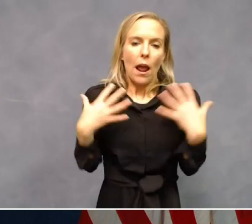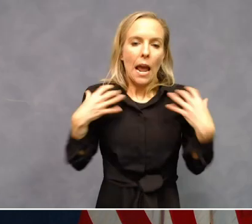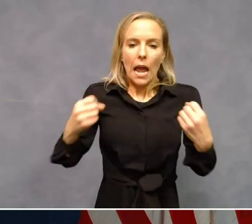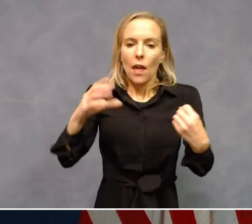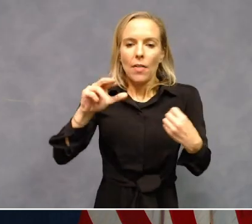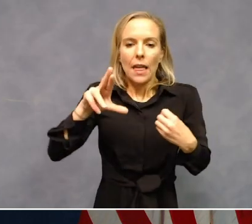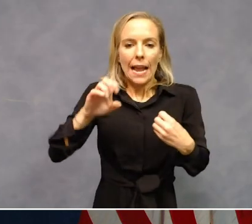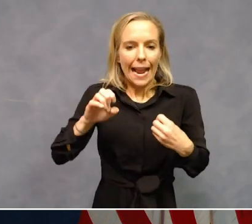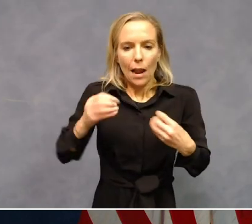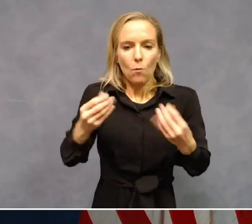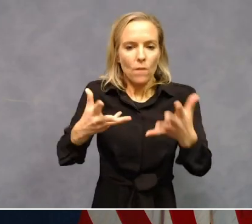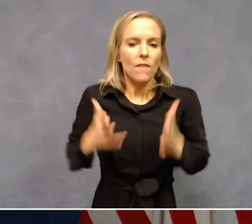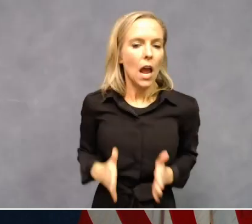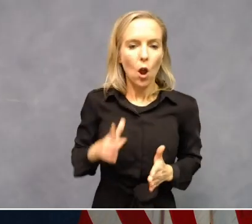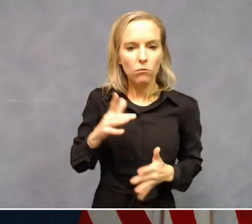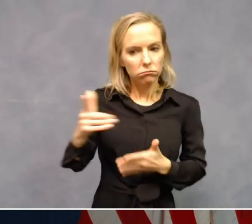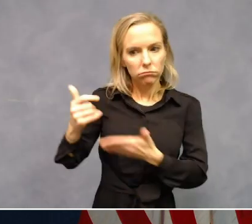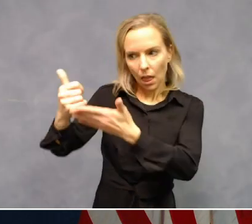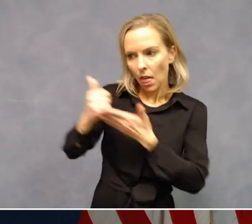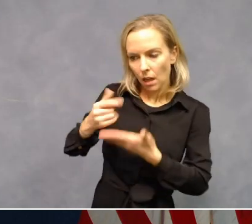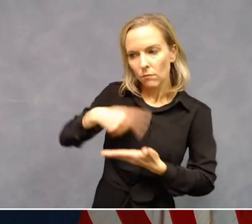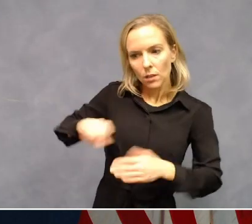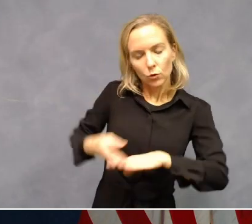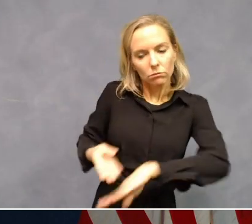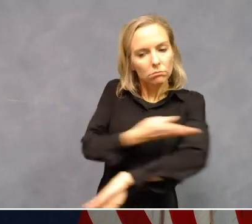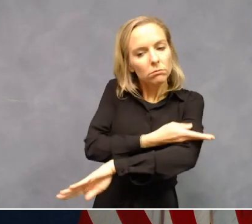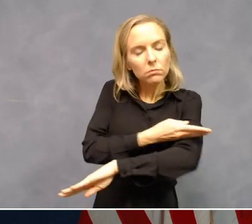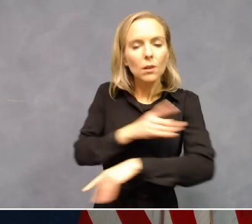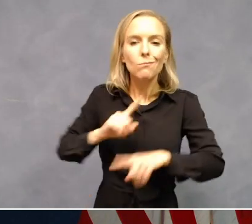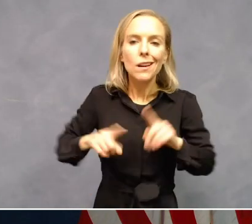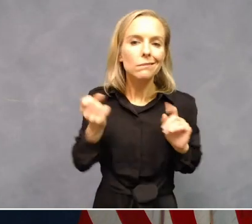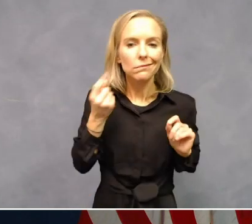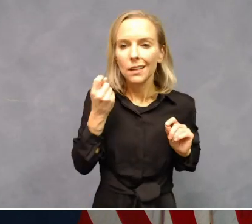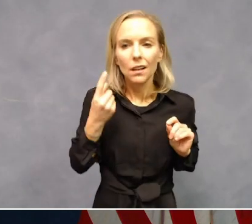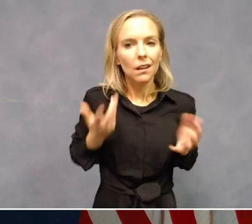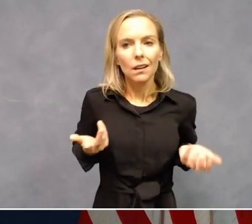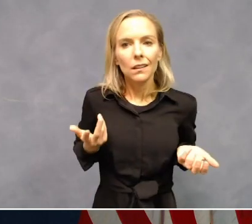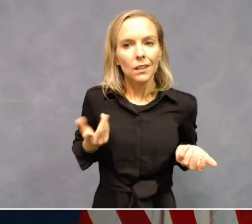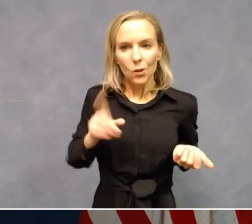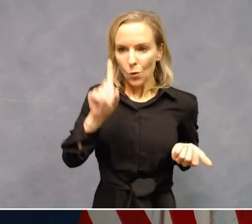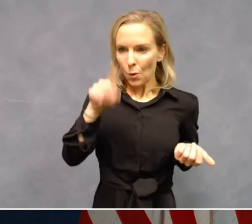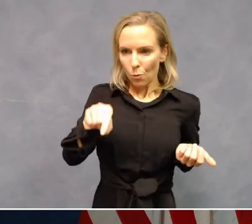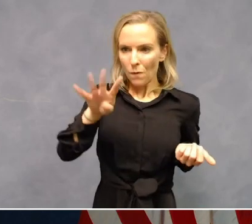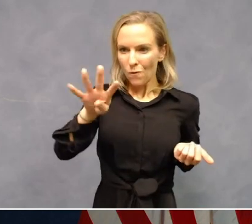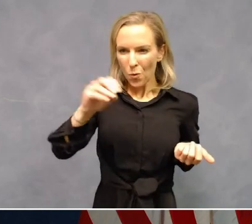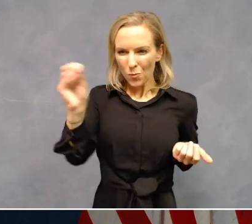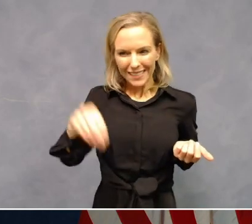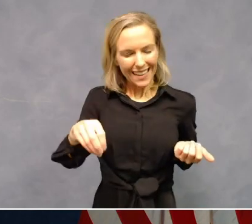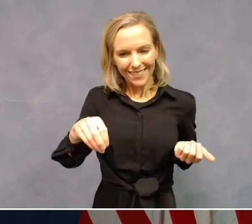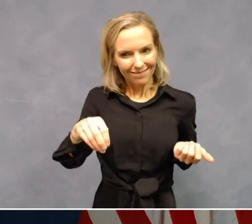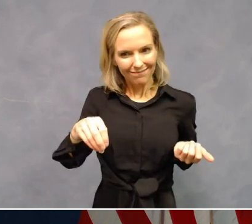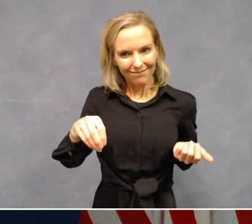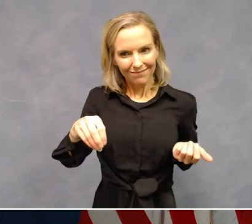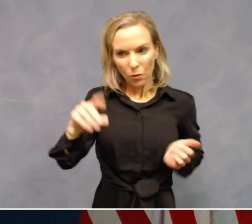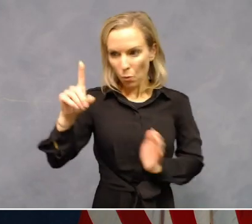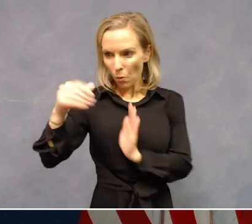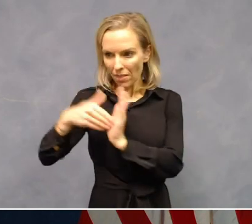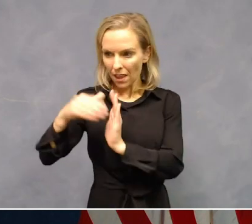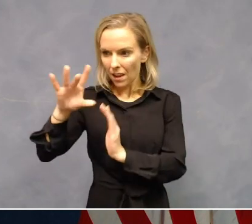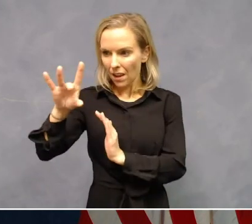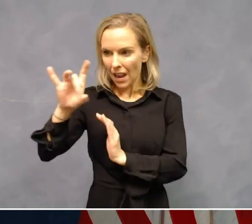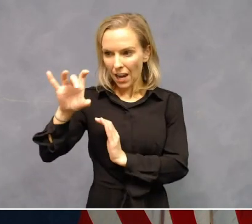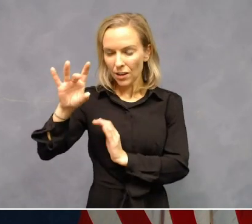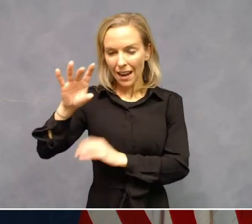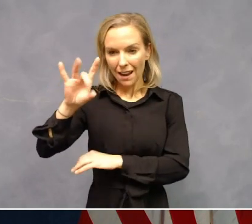us do that much better. But 1.4% of 1,821 cases is a lot